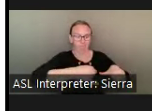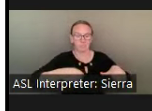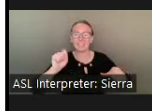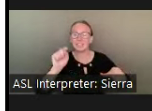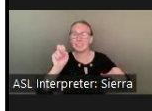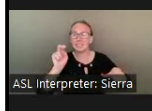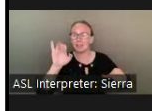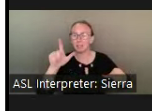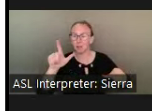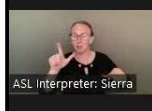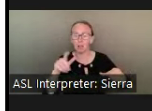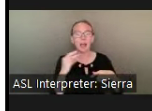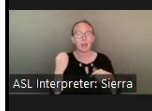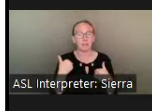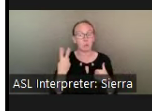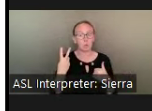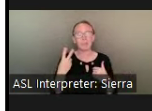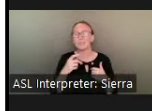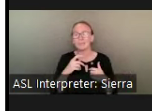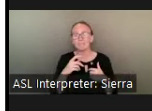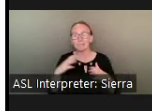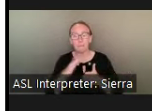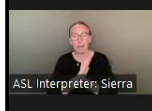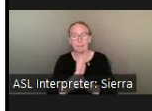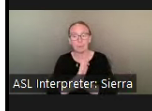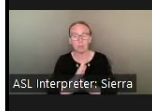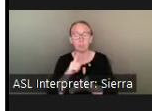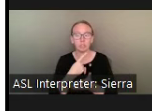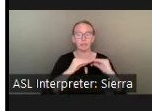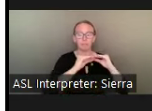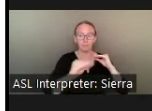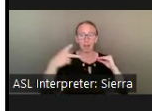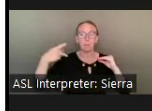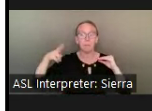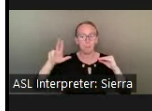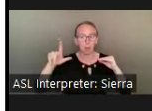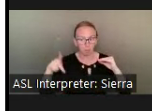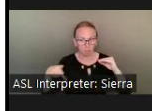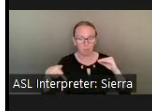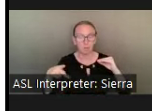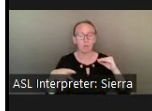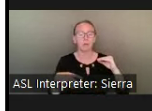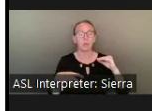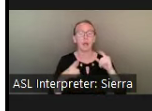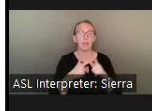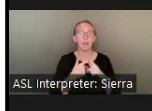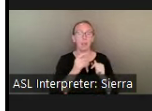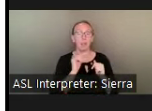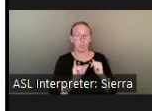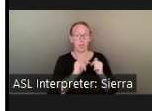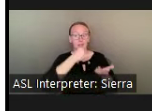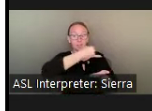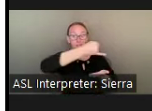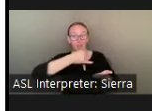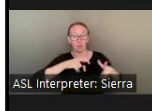of paper yet. They're really just flat pulp at that point. And you take your waterproof stencil, you cover one of the sheets,